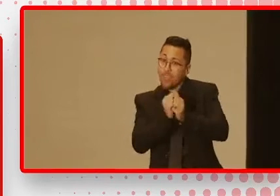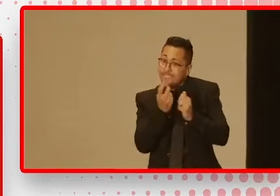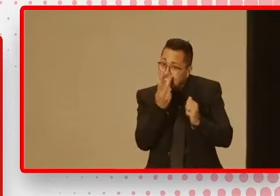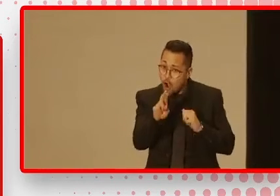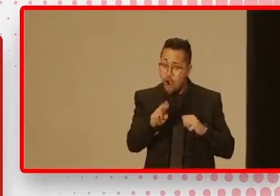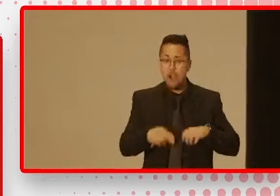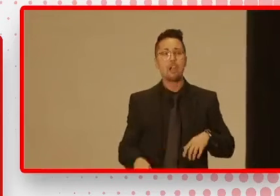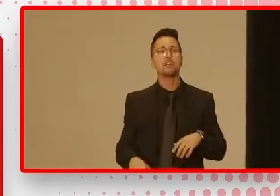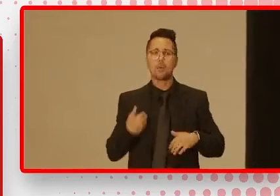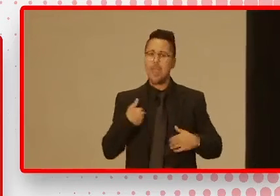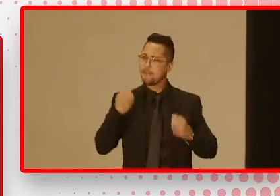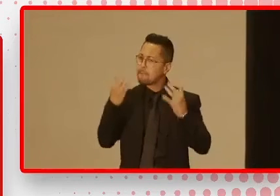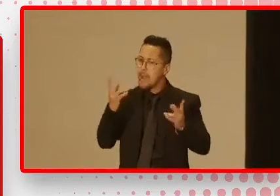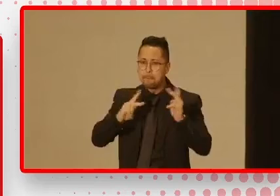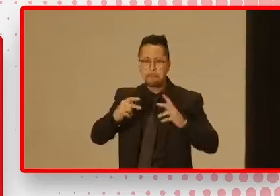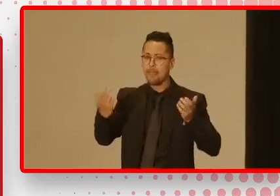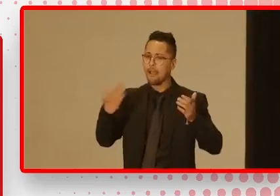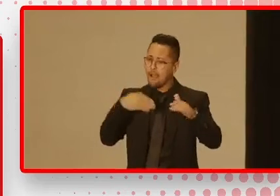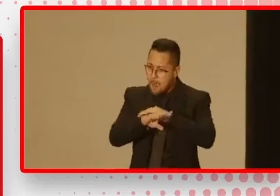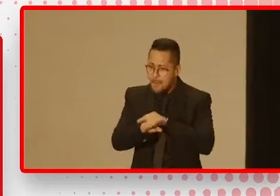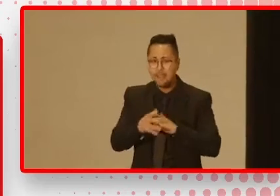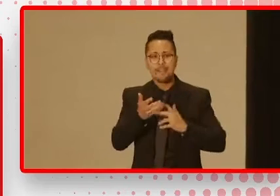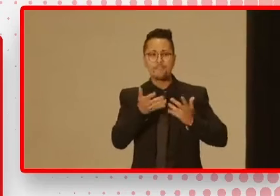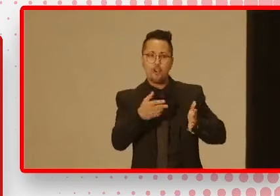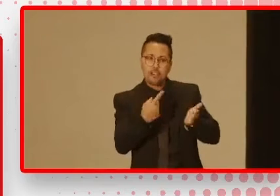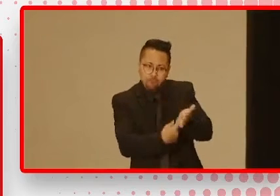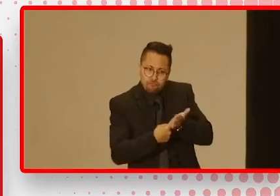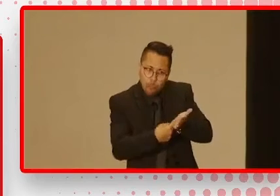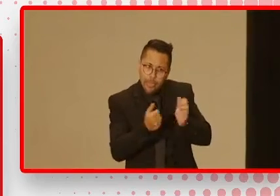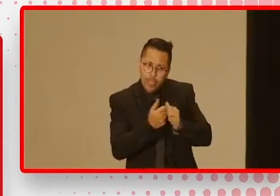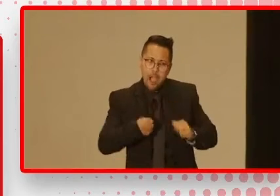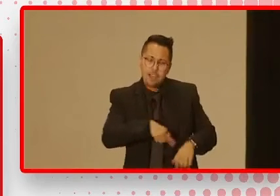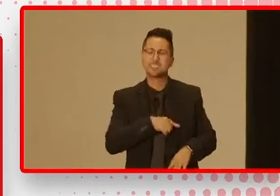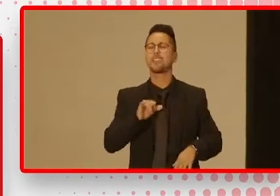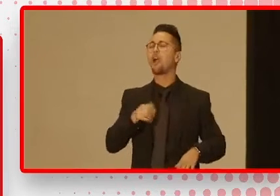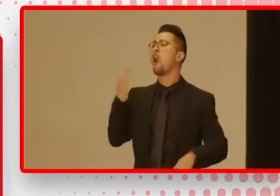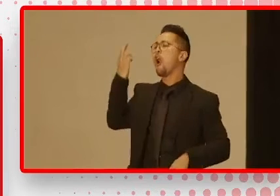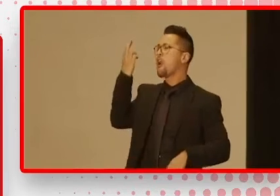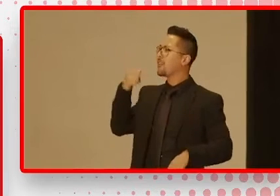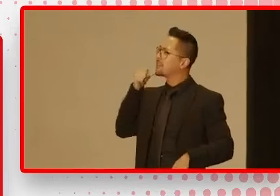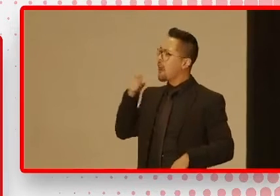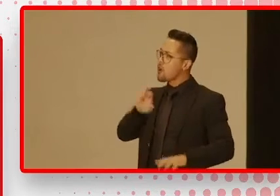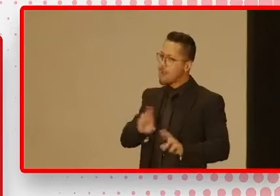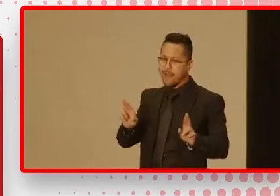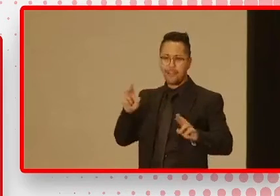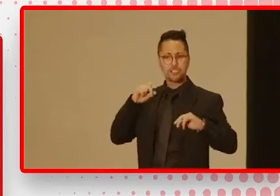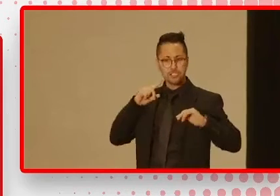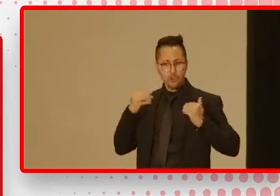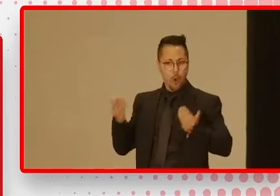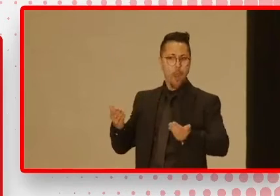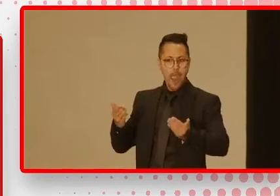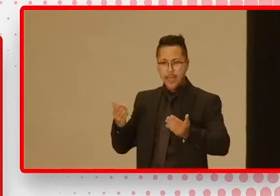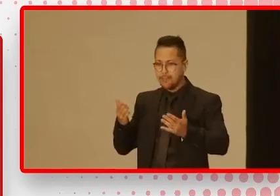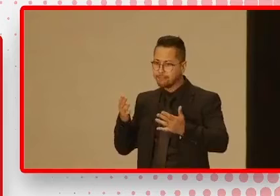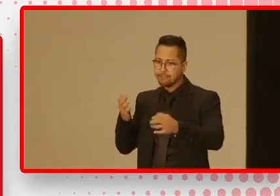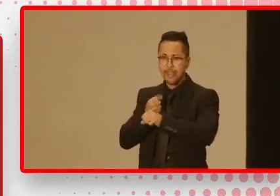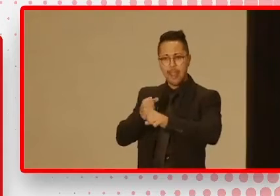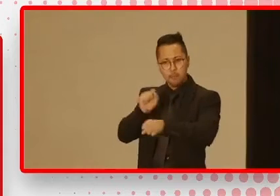of people that come in, and once they talk to us, they realize, I'm not ready, you know, to pursue employment at this time, let's